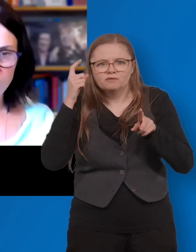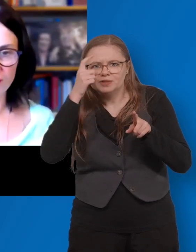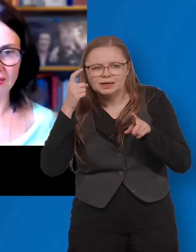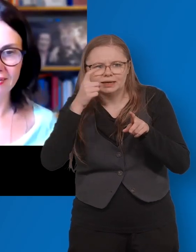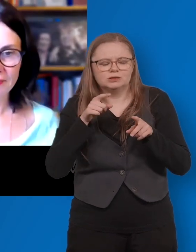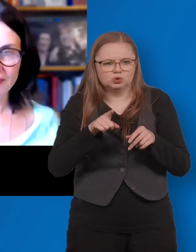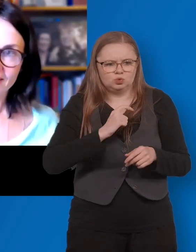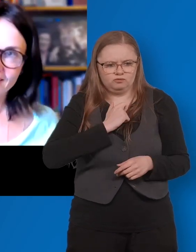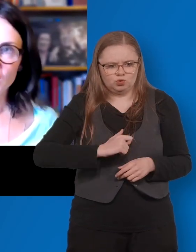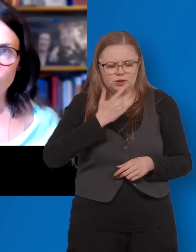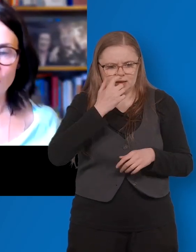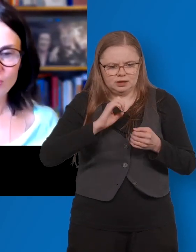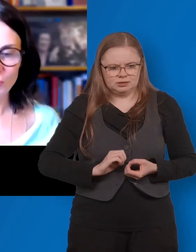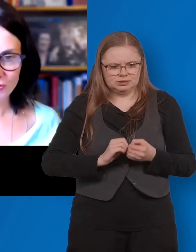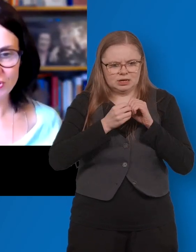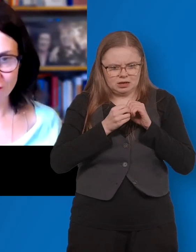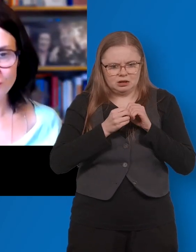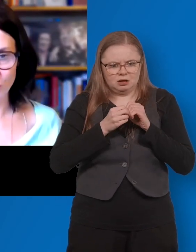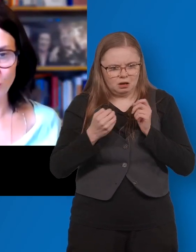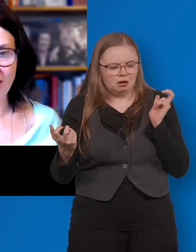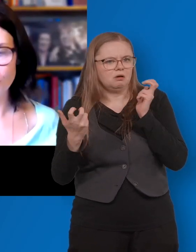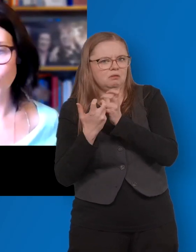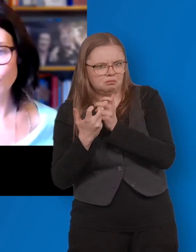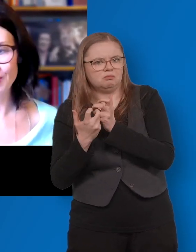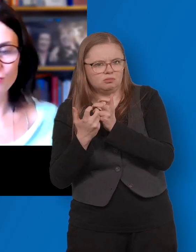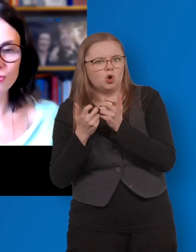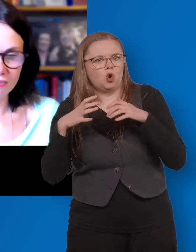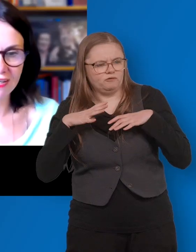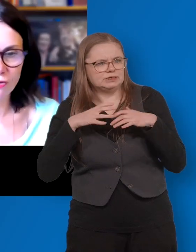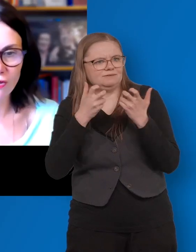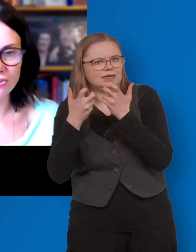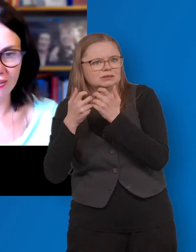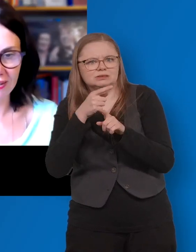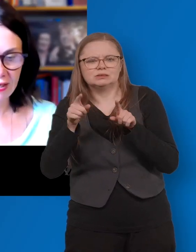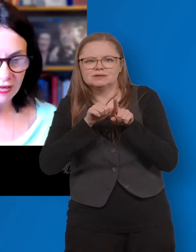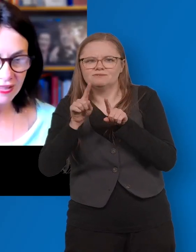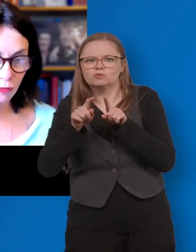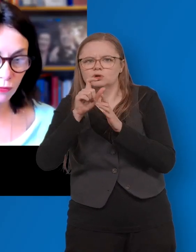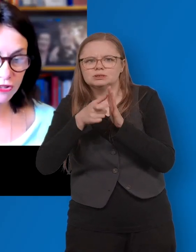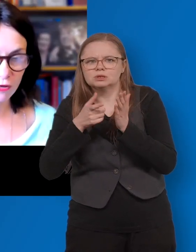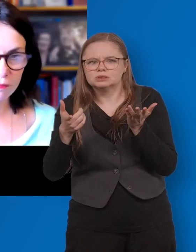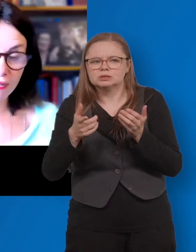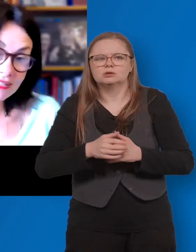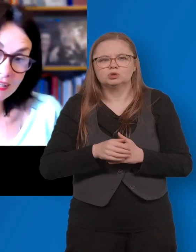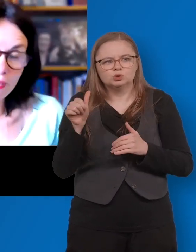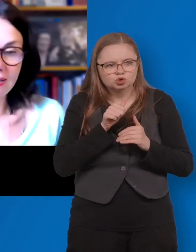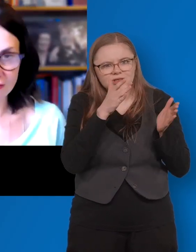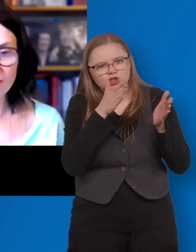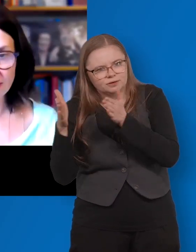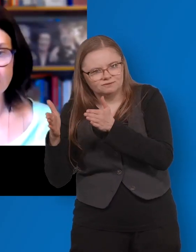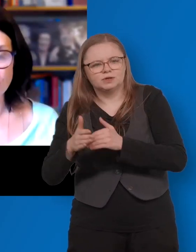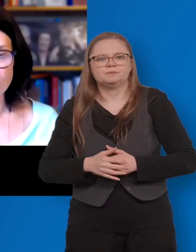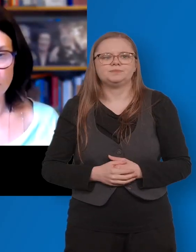That's hopefully where we should shift to. And of course, the use of technology there also brings us